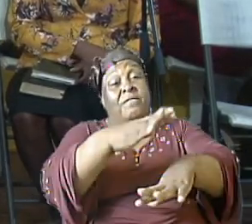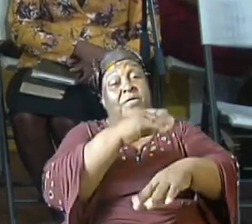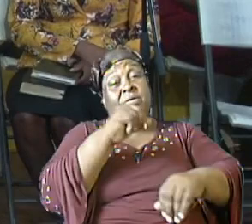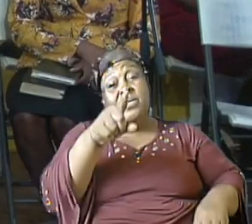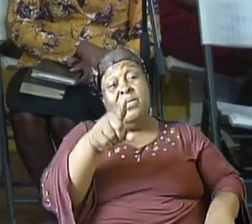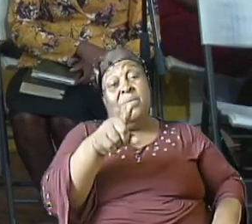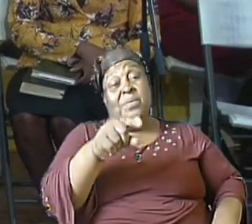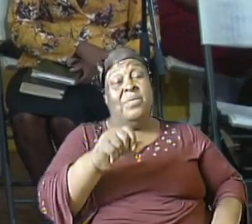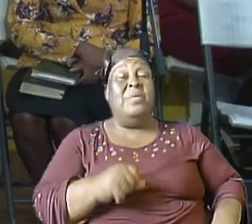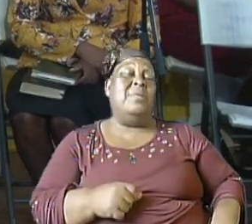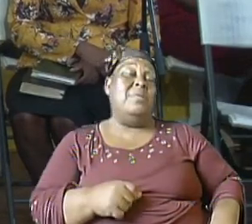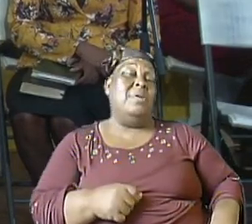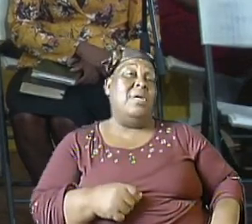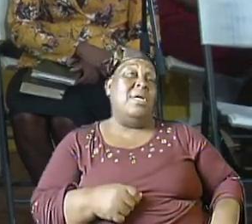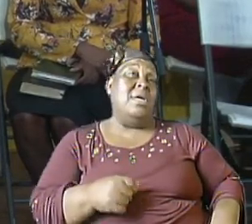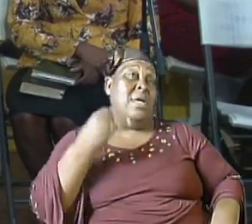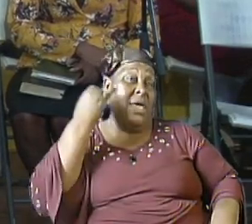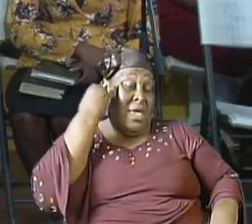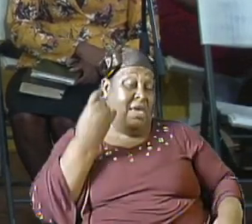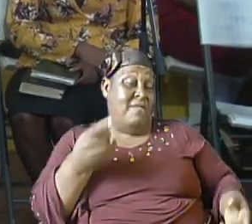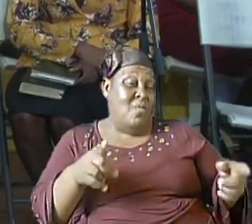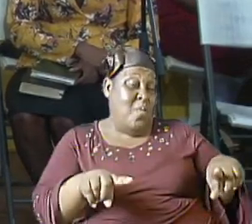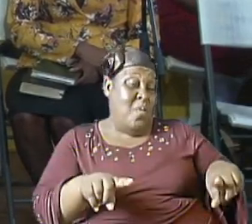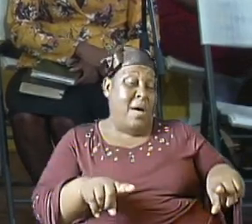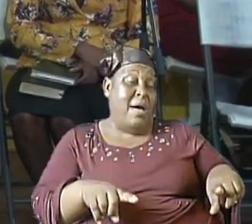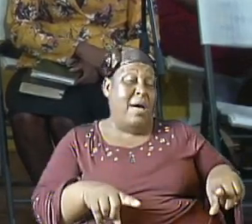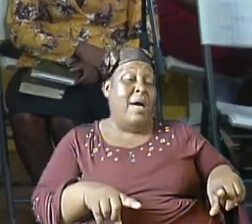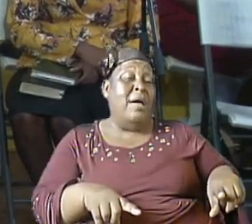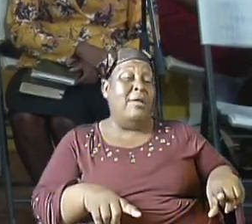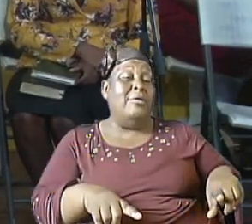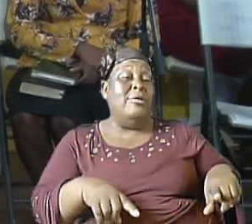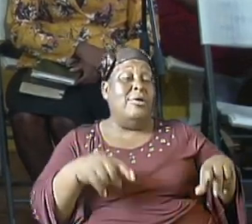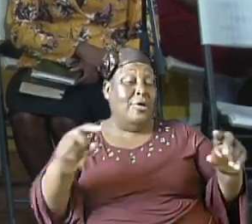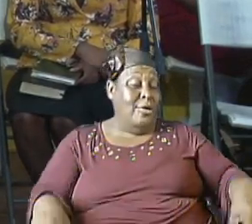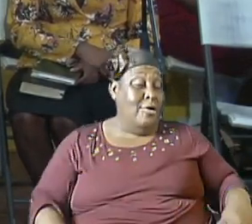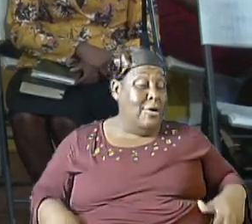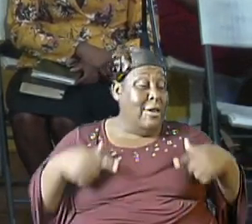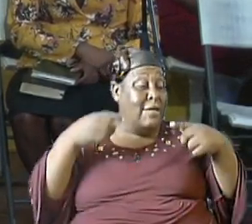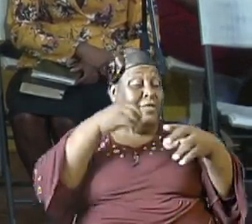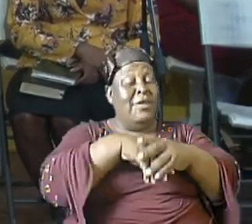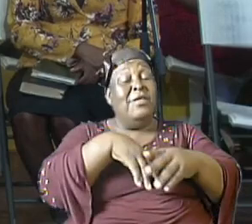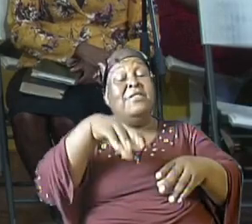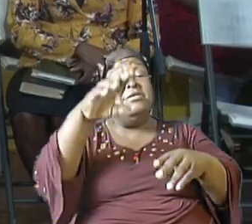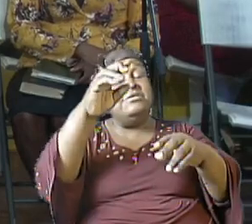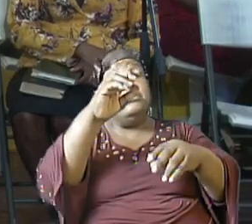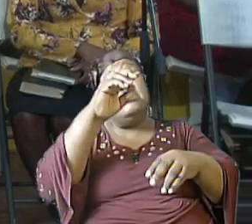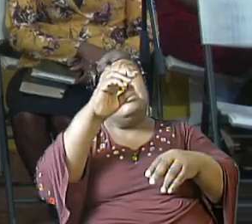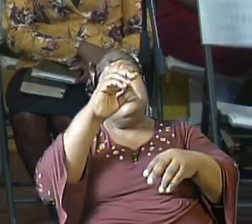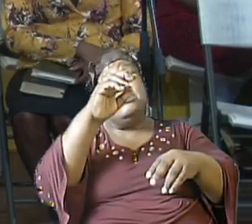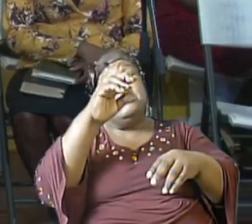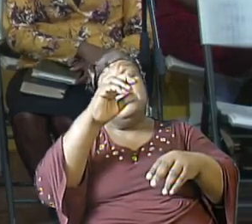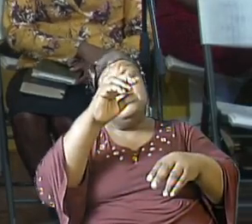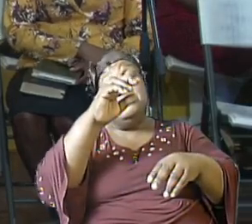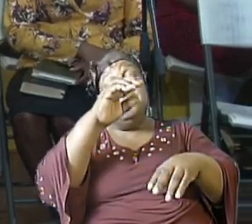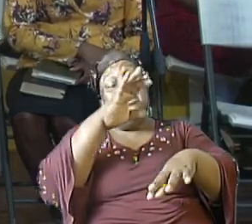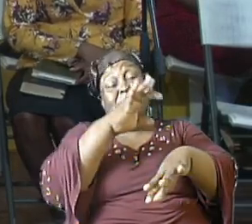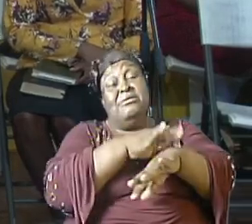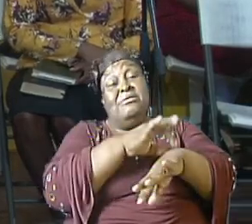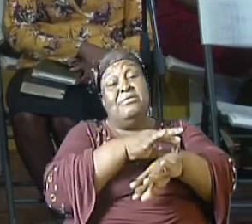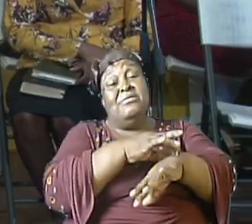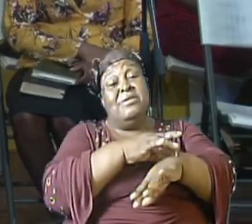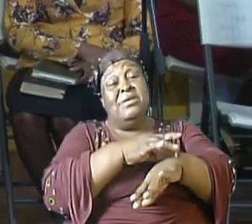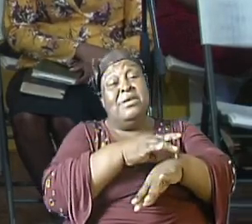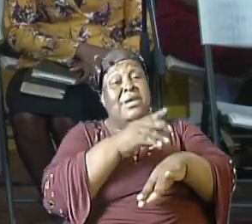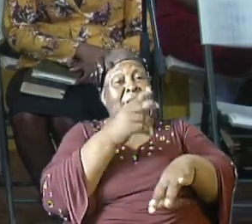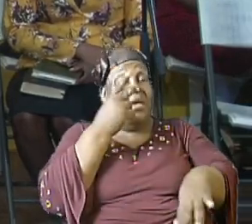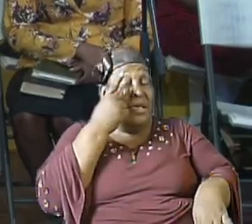But if while you have been traversing this rough earth, you saw